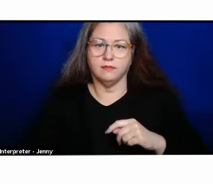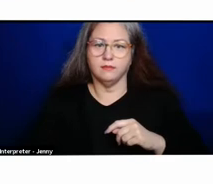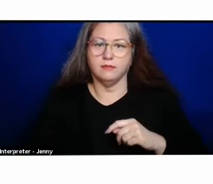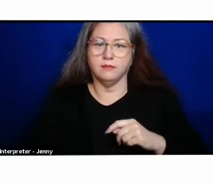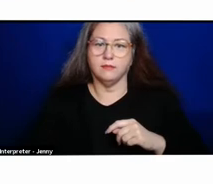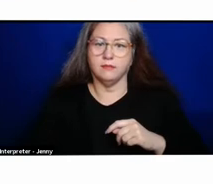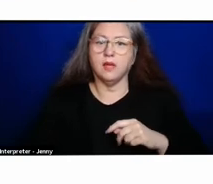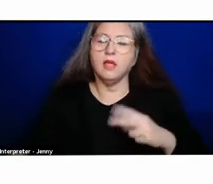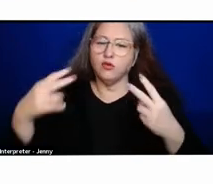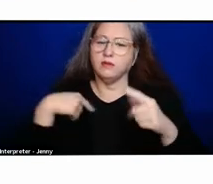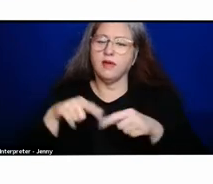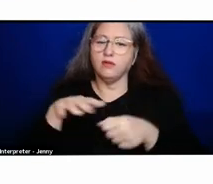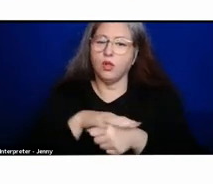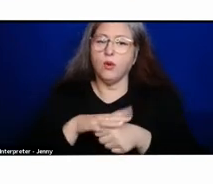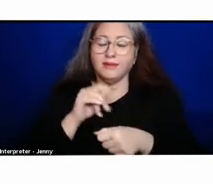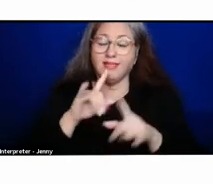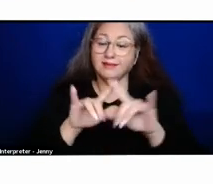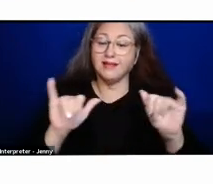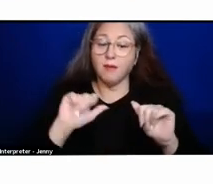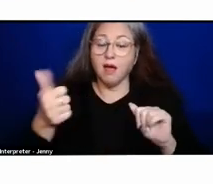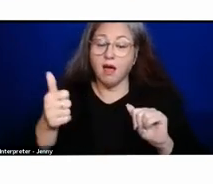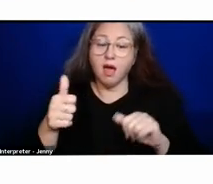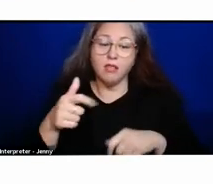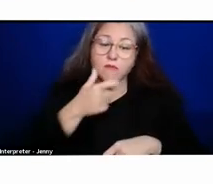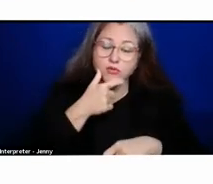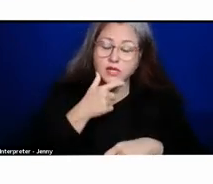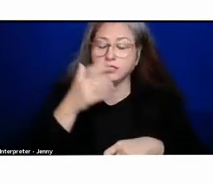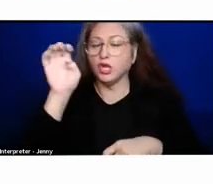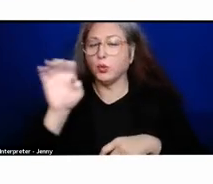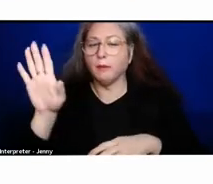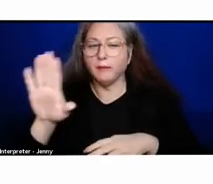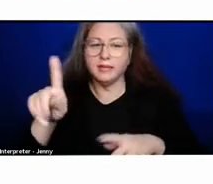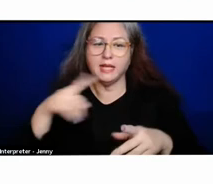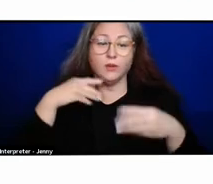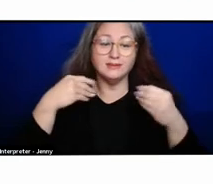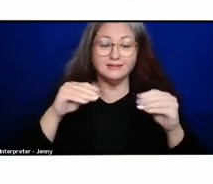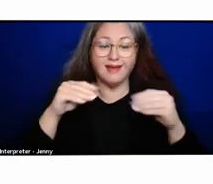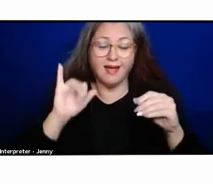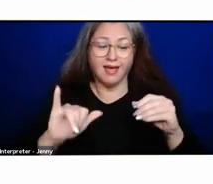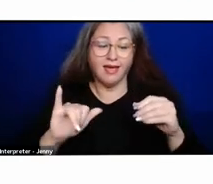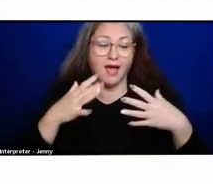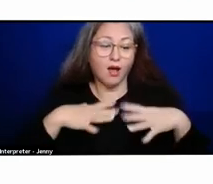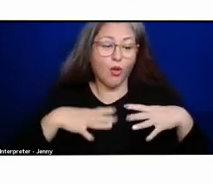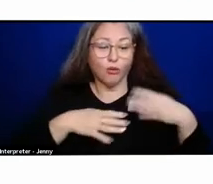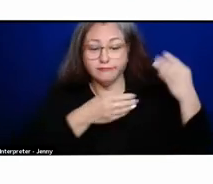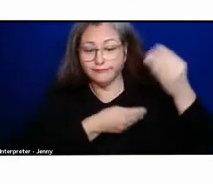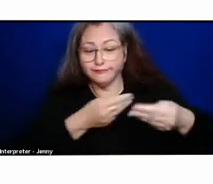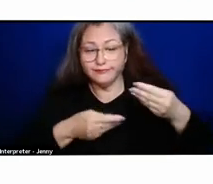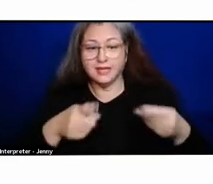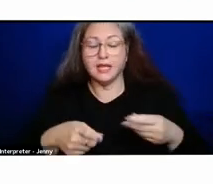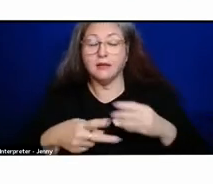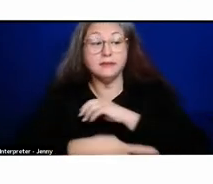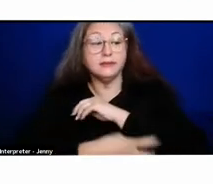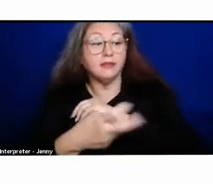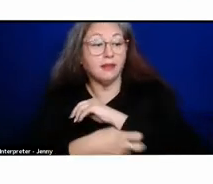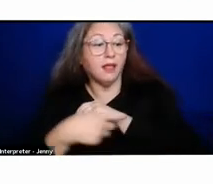at the very same time as the British and other European parties were selling hand-me-downs, they were also stealing the designs of local